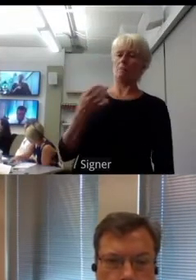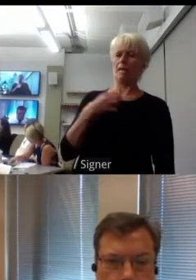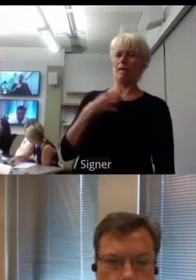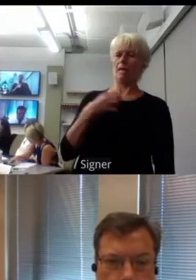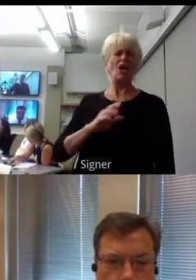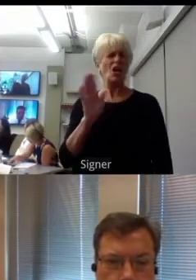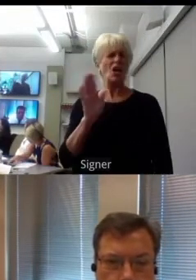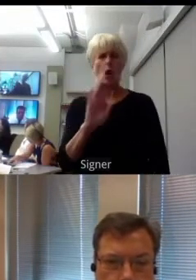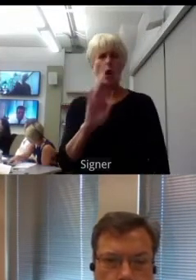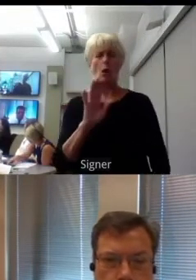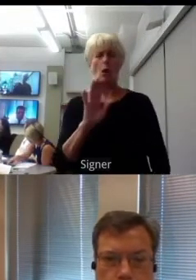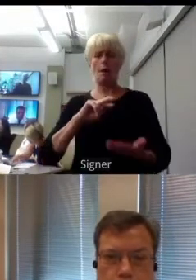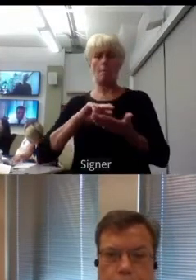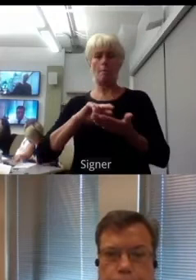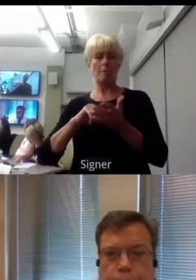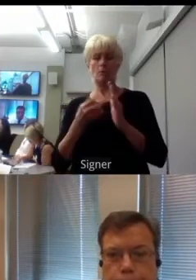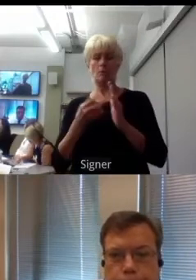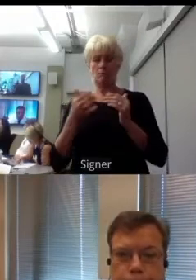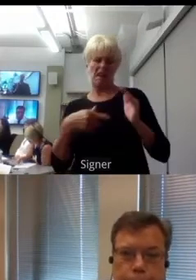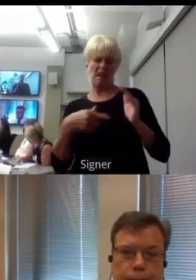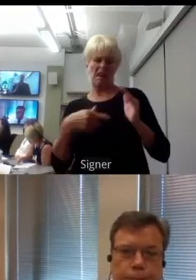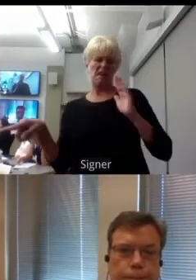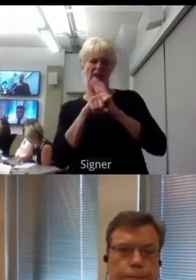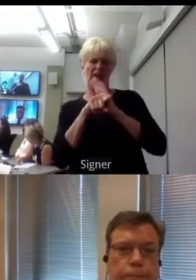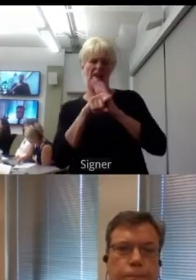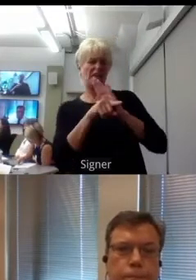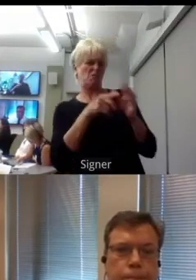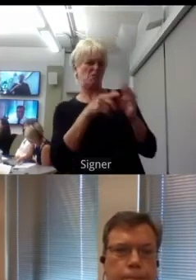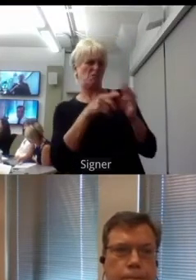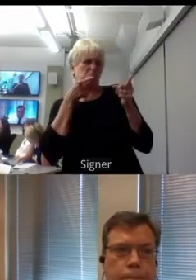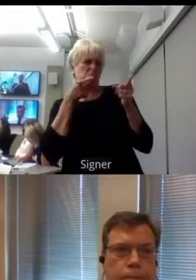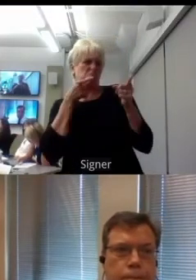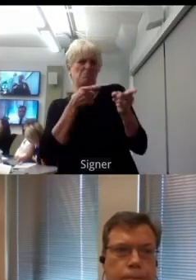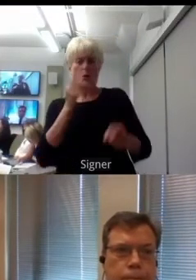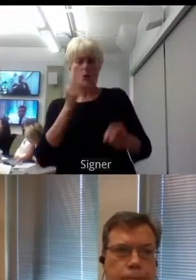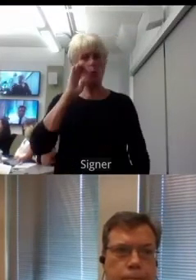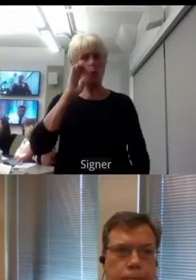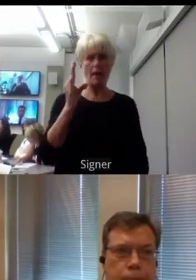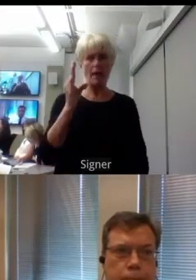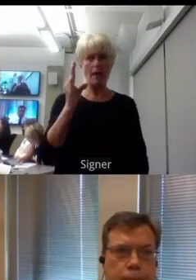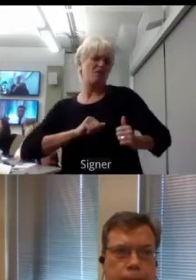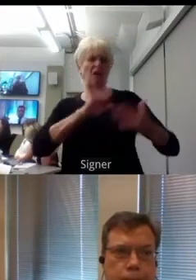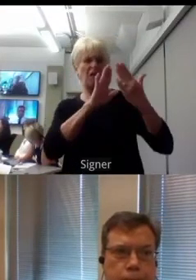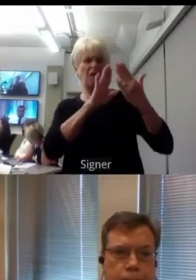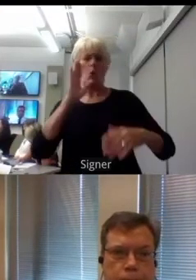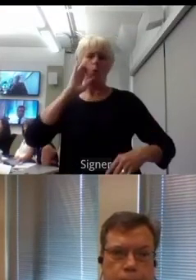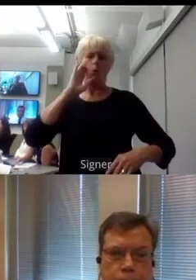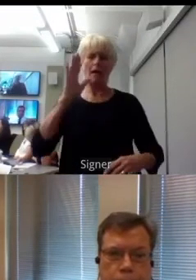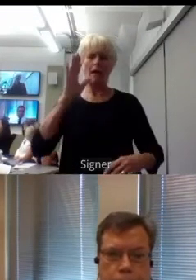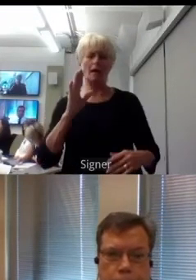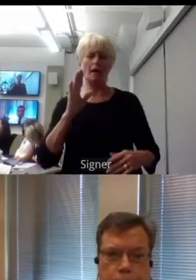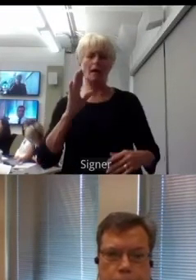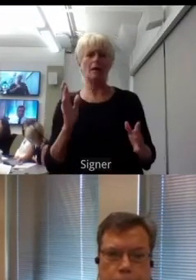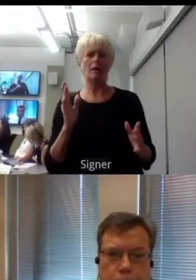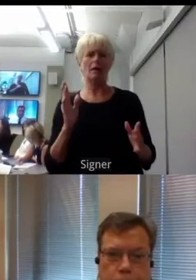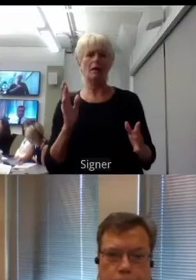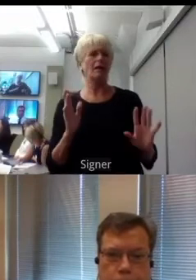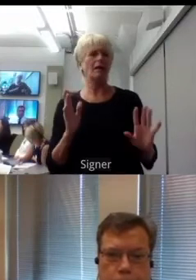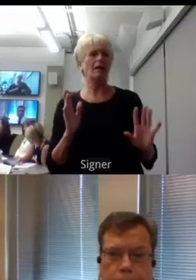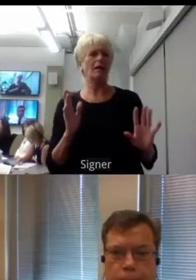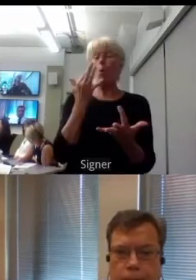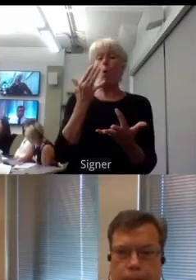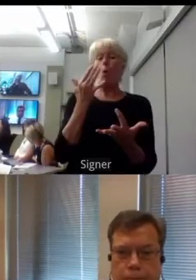be a confrontational experience as much as they try to mediate. You don't want to wait for that to happen. You have an obligation now to